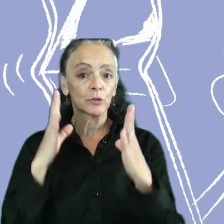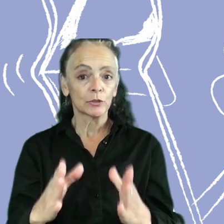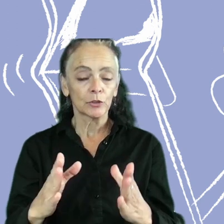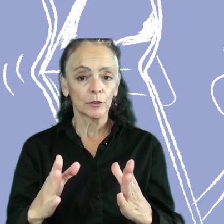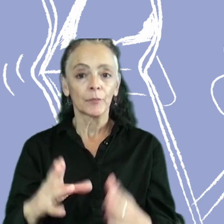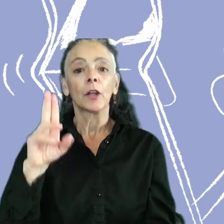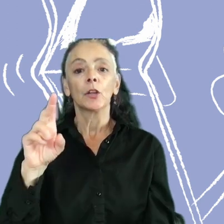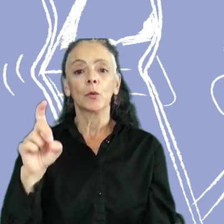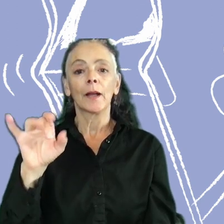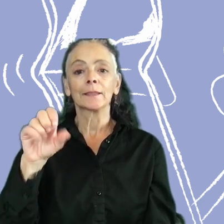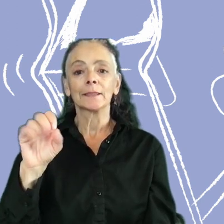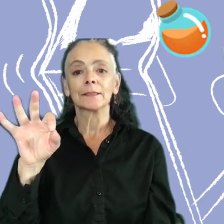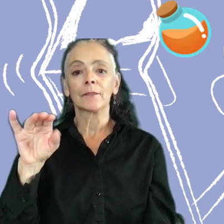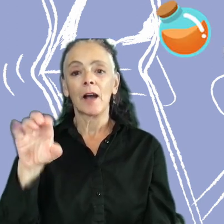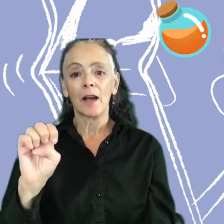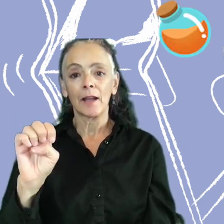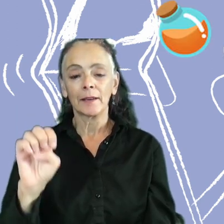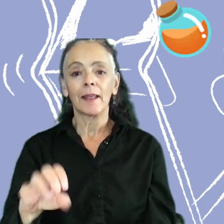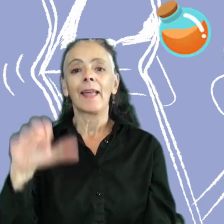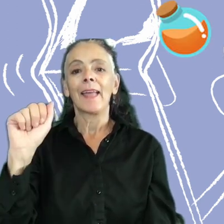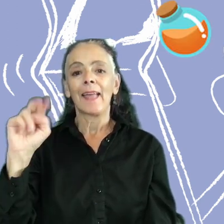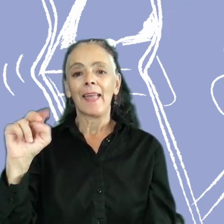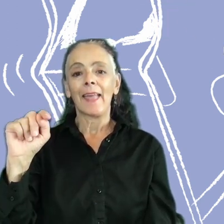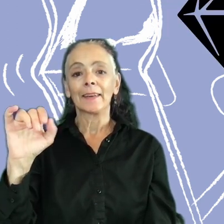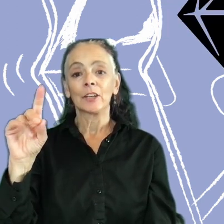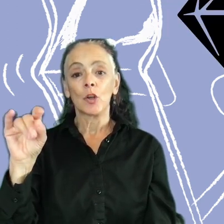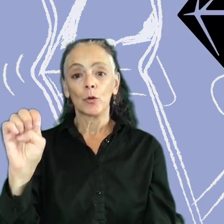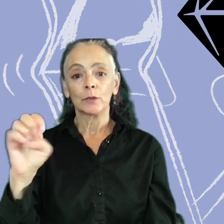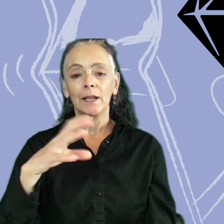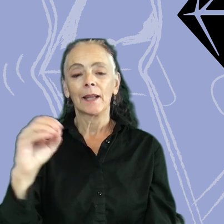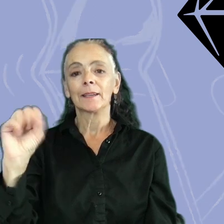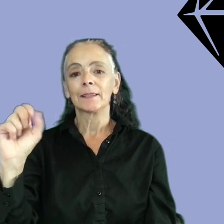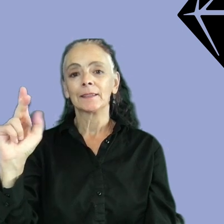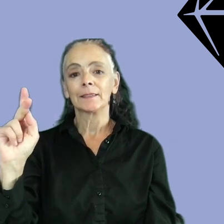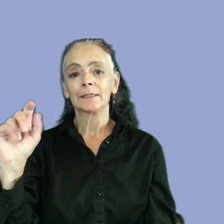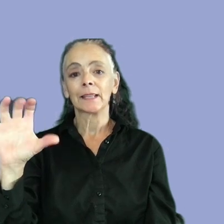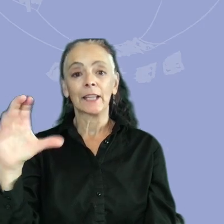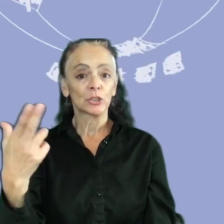UX is Fine, Antidote, and Sketch.